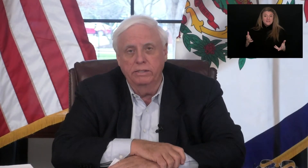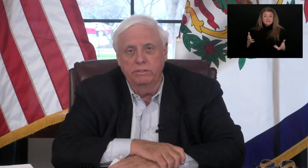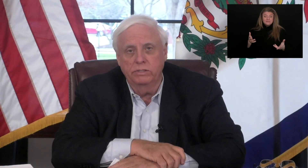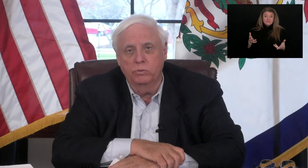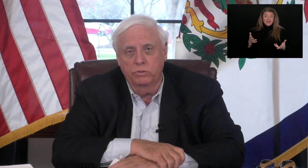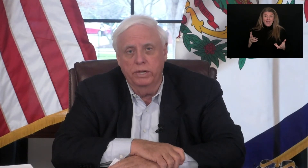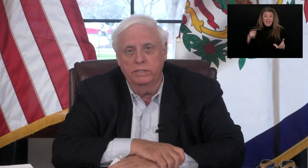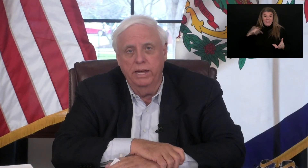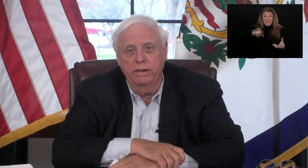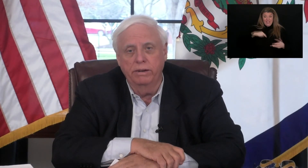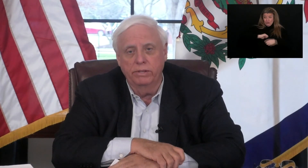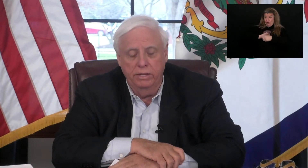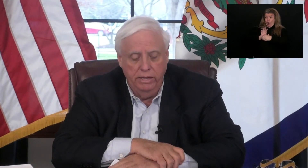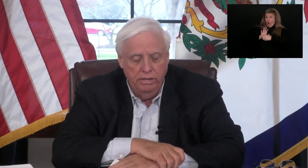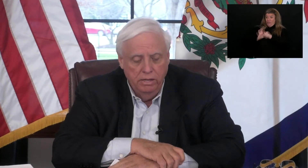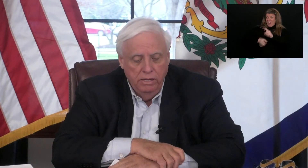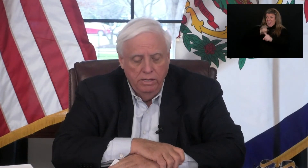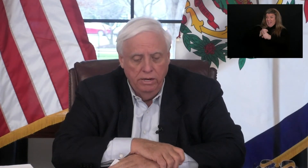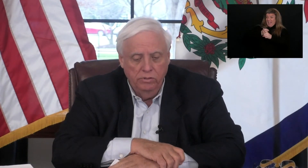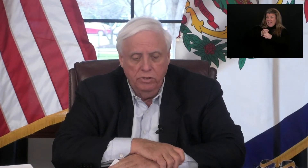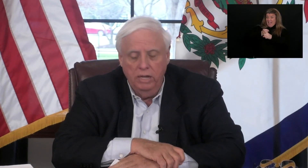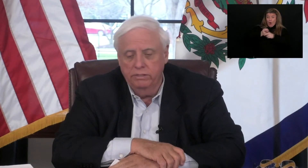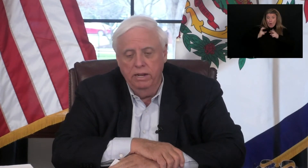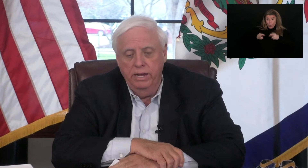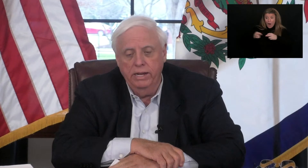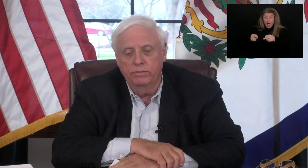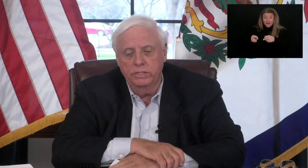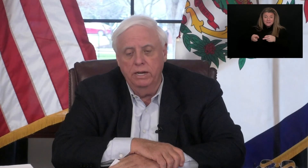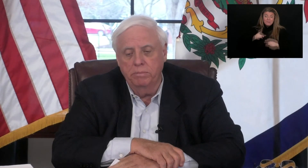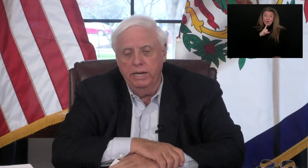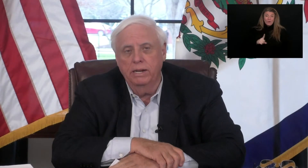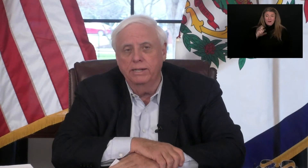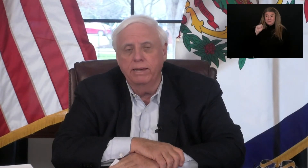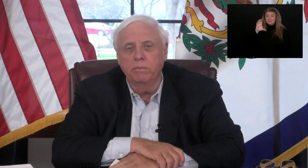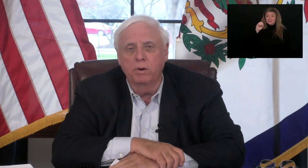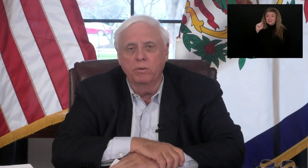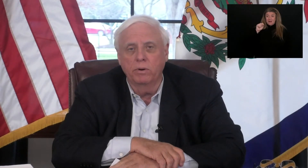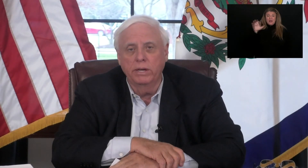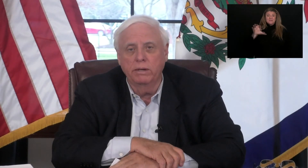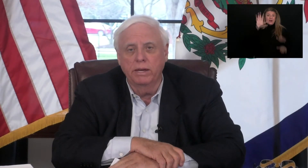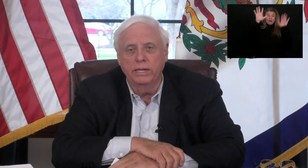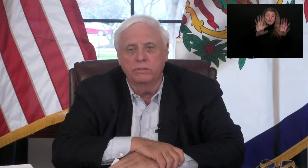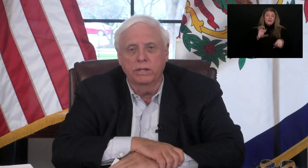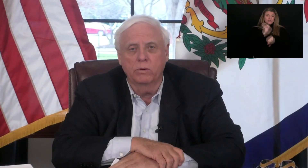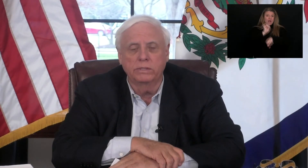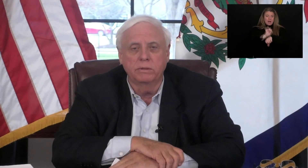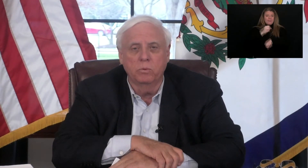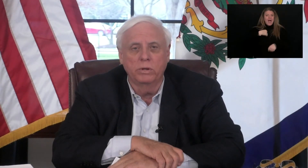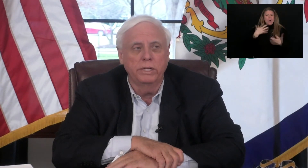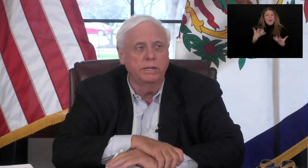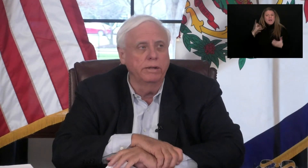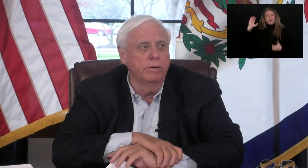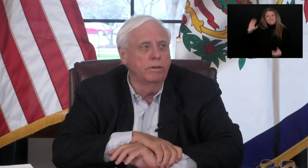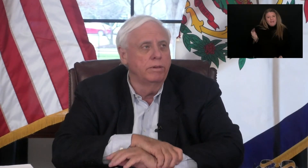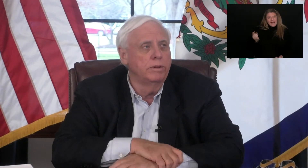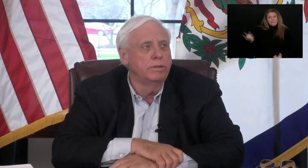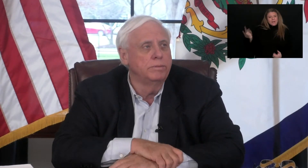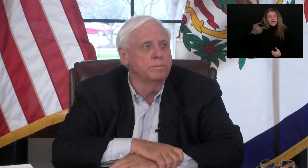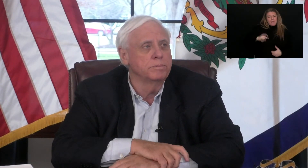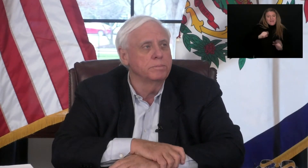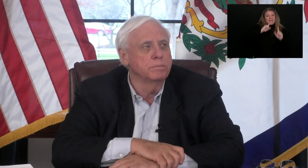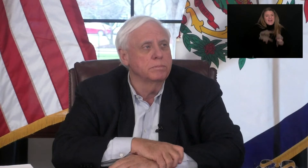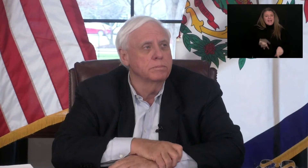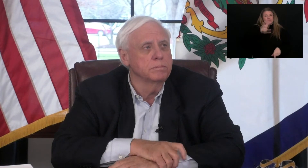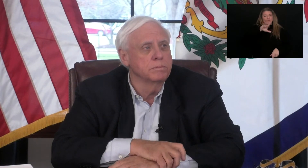frantic as this was rushed out and everything, Scott's done a heck of a job, but I'd like to have him on where he could answer that question more in detail.